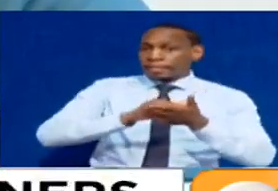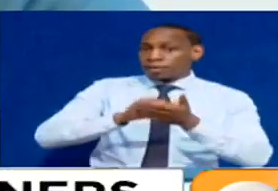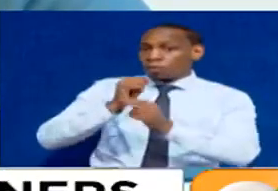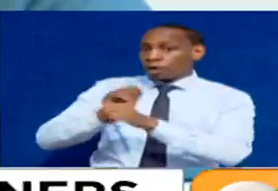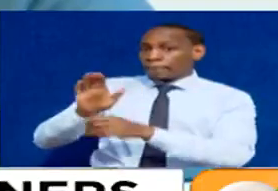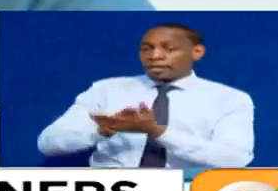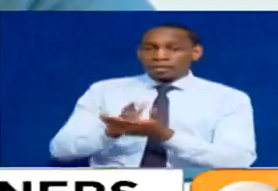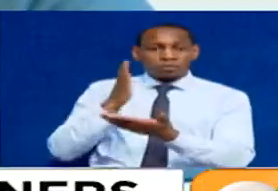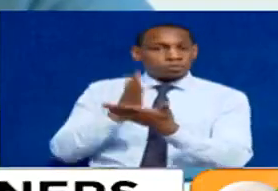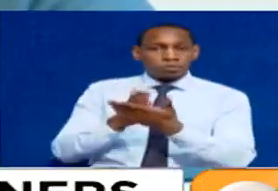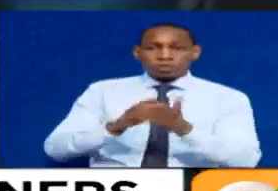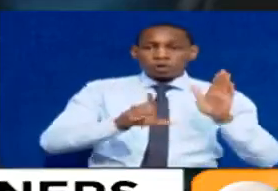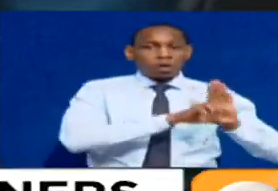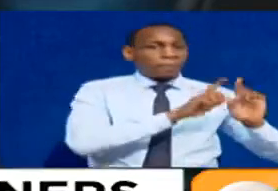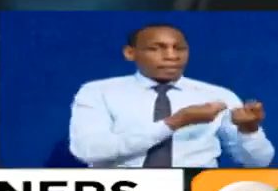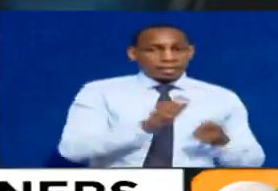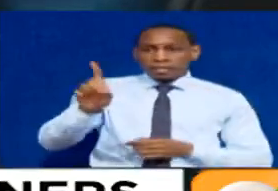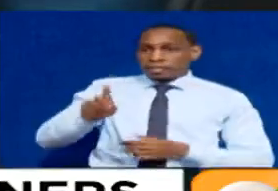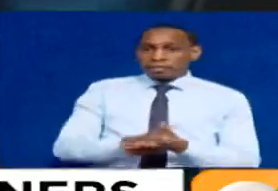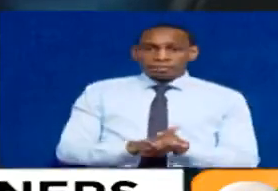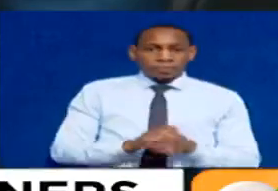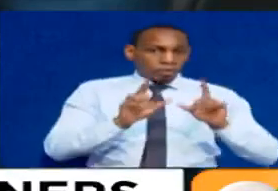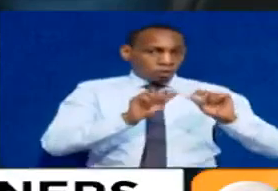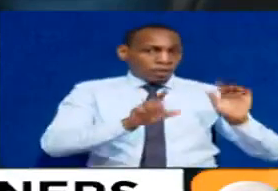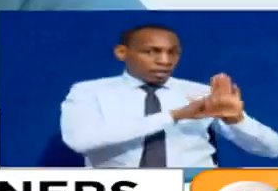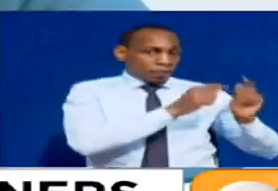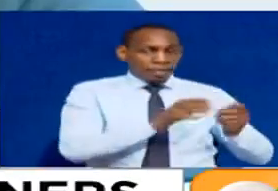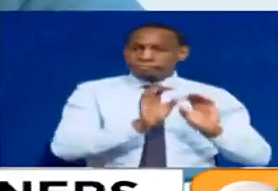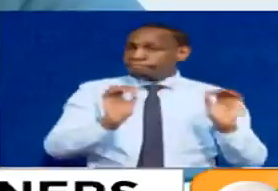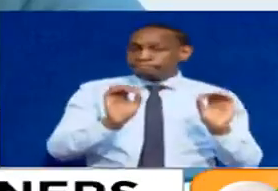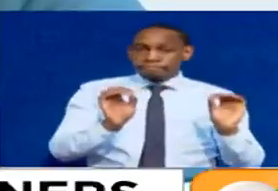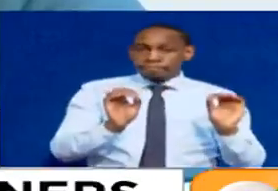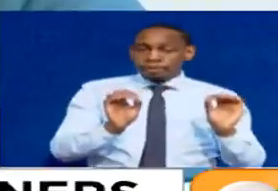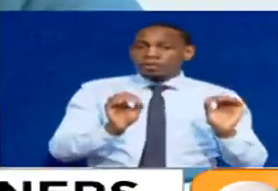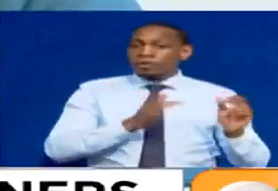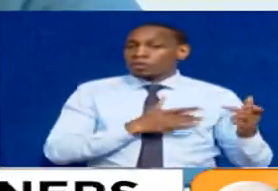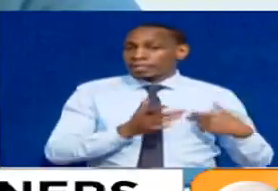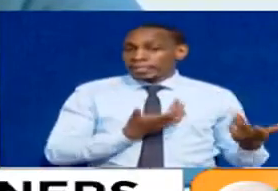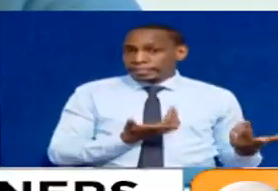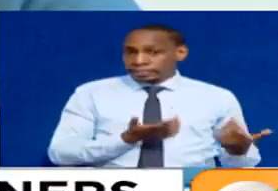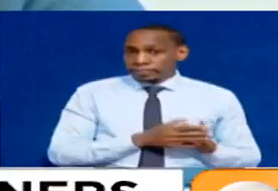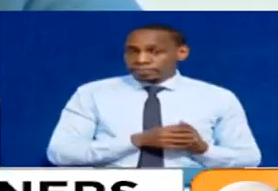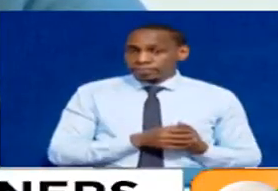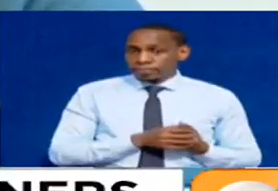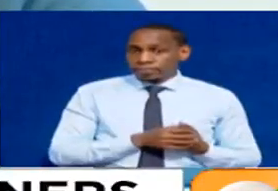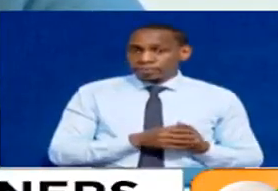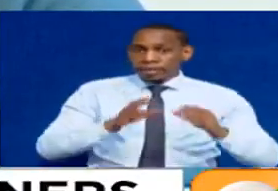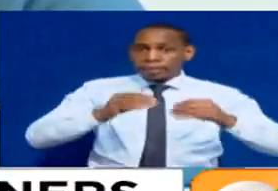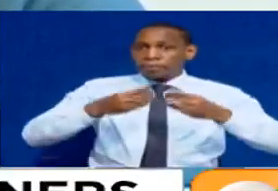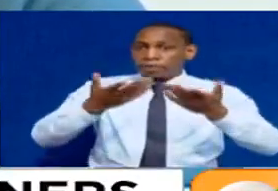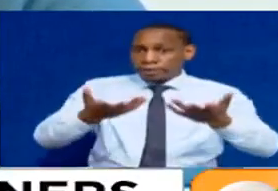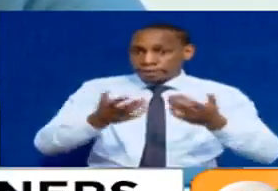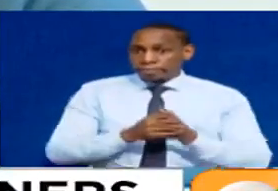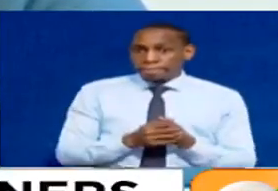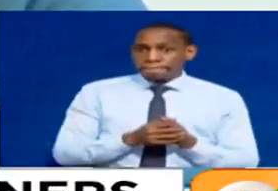was done was totally illegal? I'm not saying it was illegal in terms of where it was